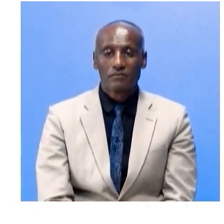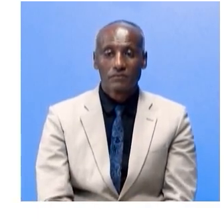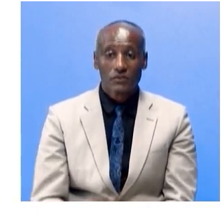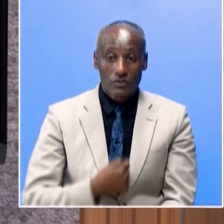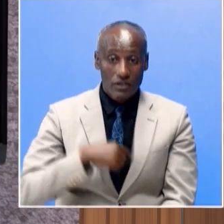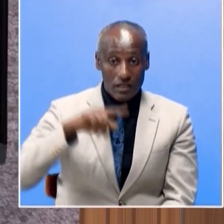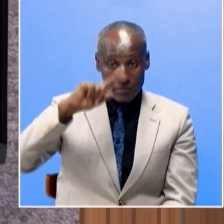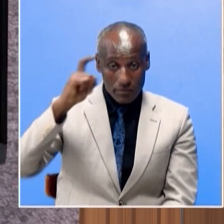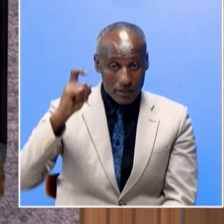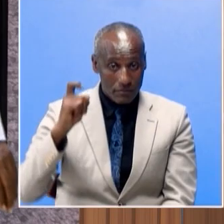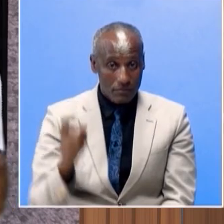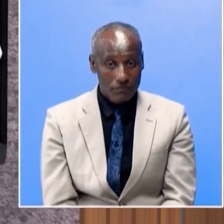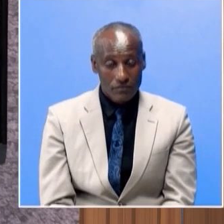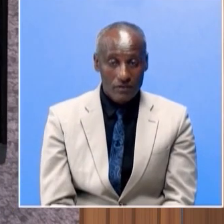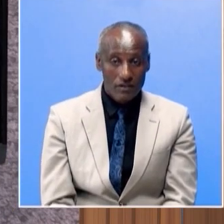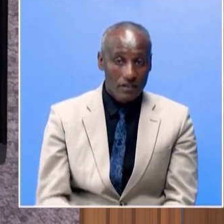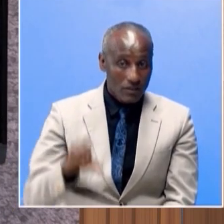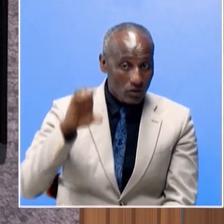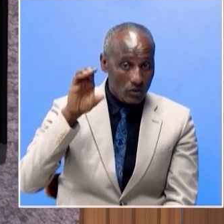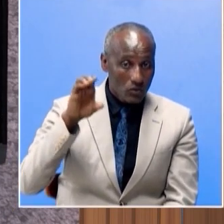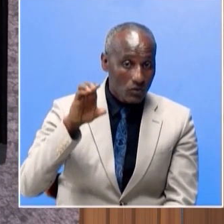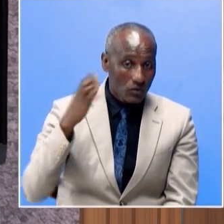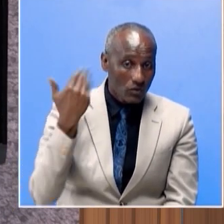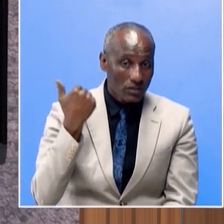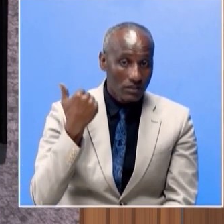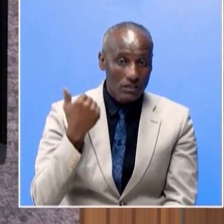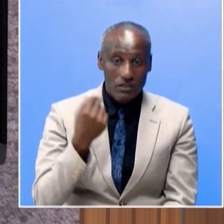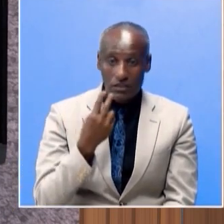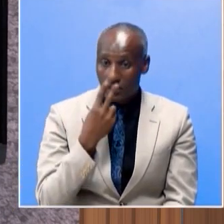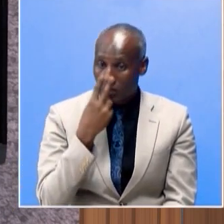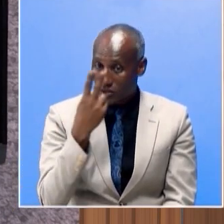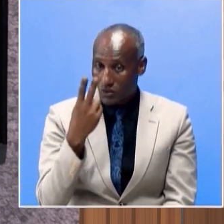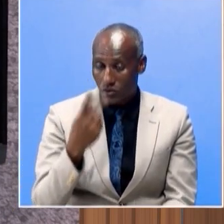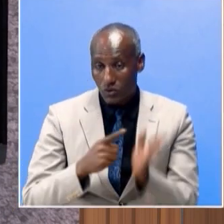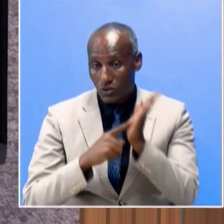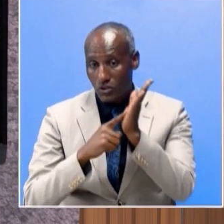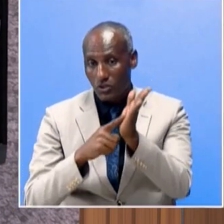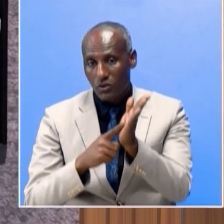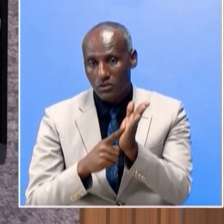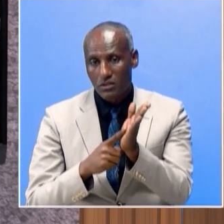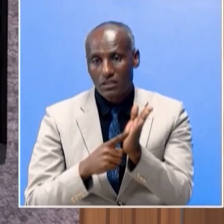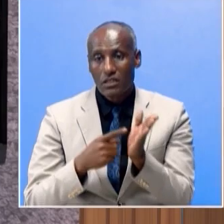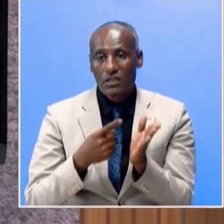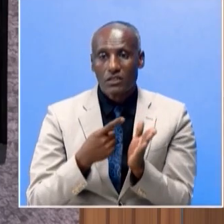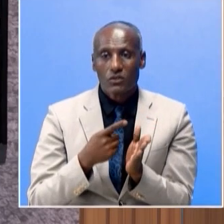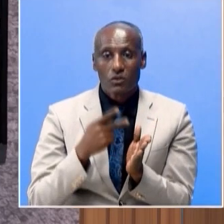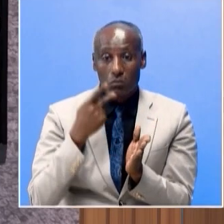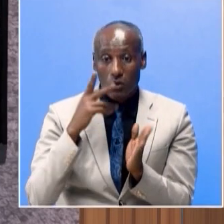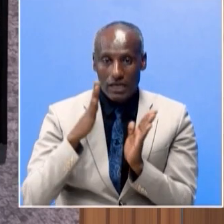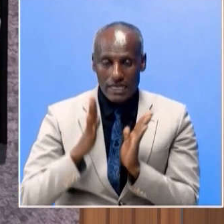Here in this sentence, the word could shows what? Polite request. Is it